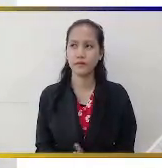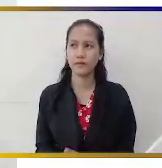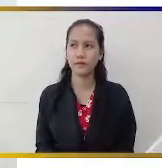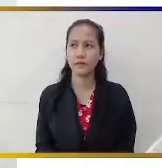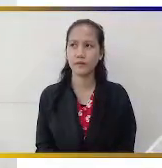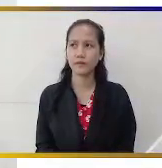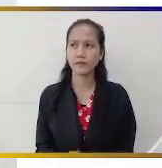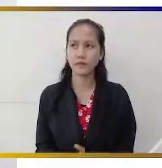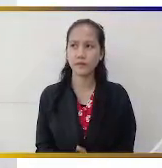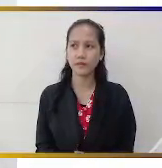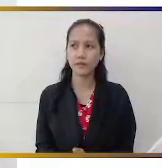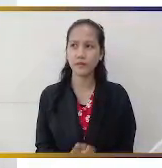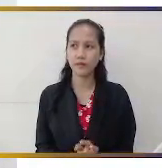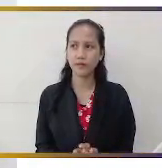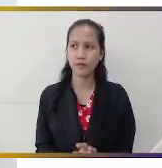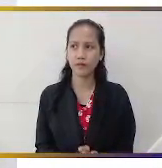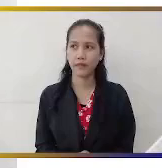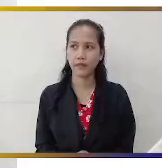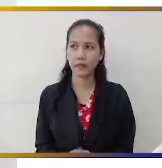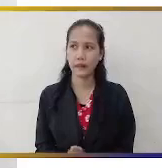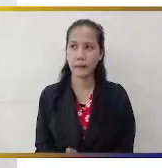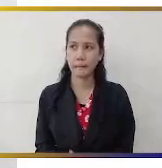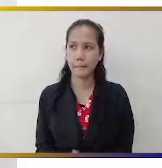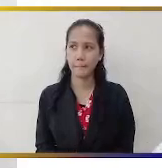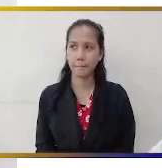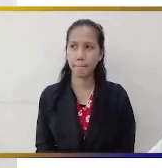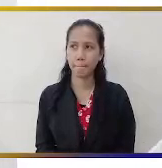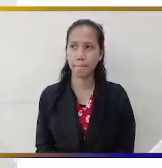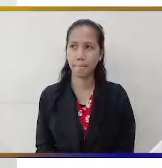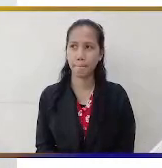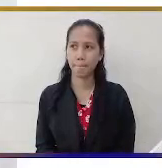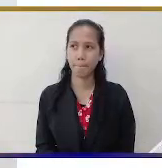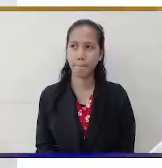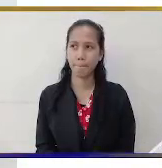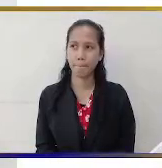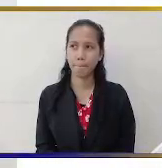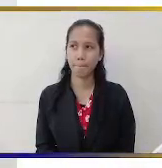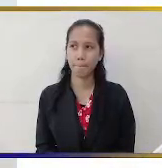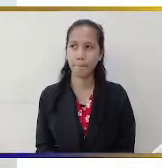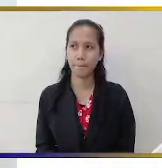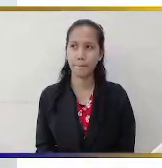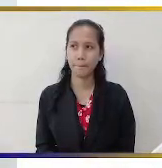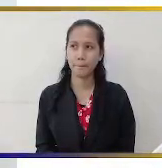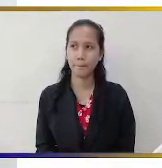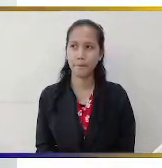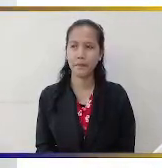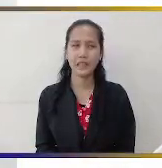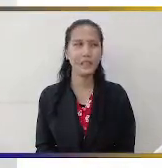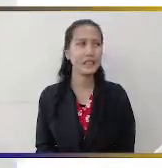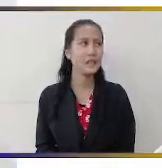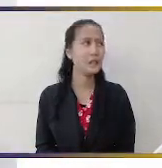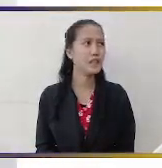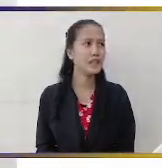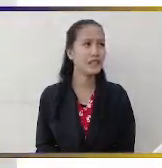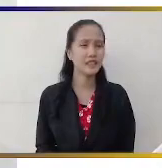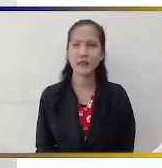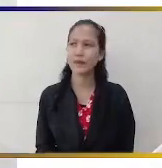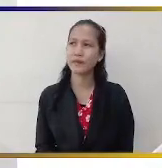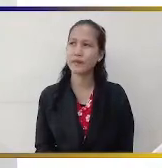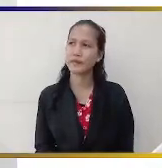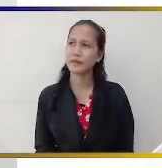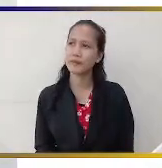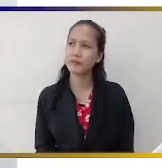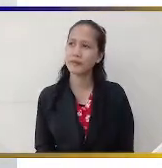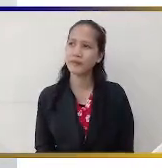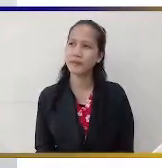now. You're a bountiful Baptist. God's going to give it back. Amen? God's going to give it back. Amen.